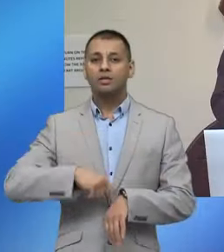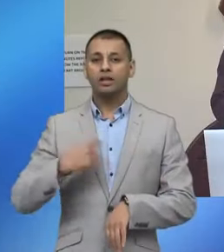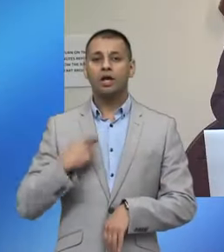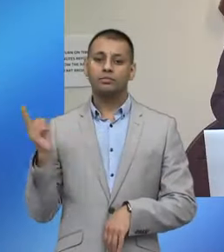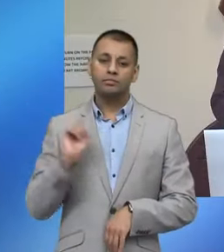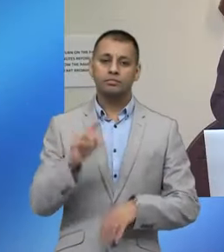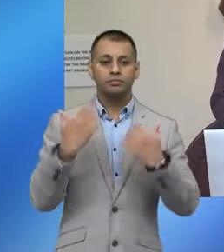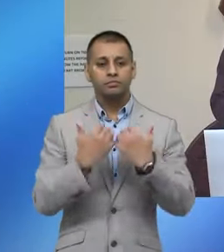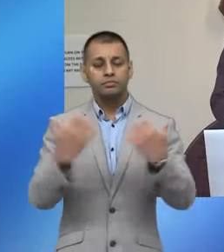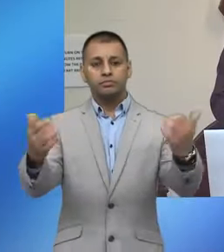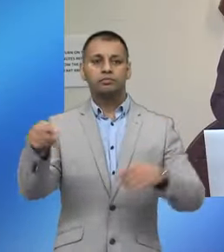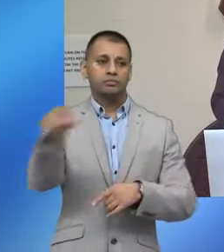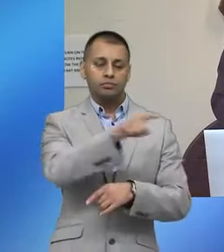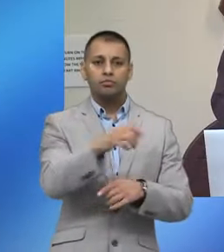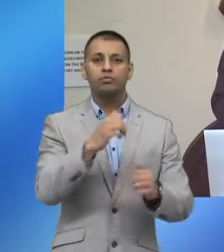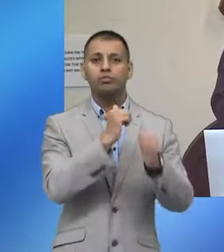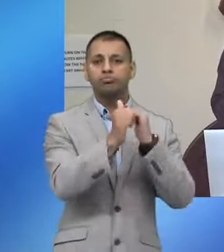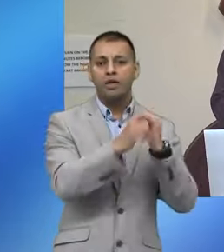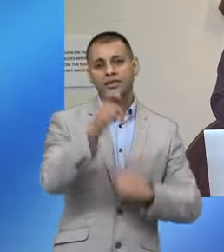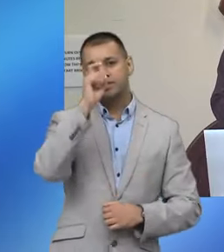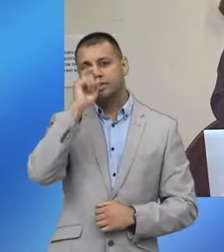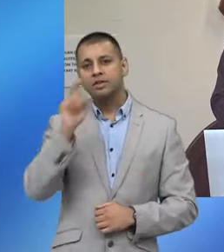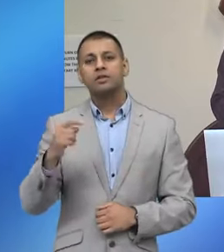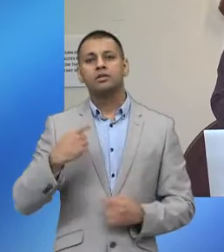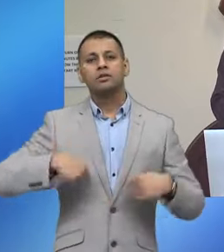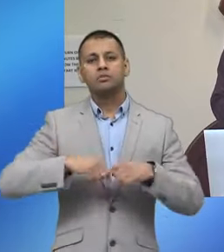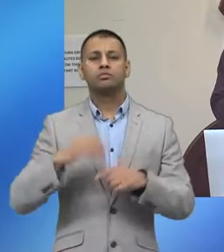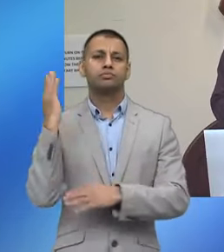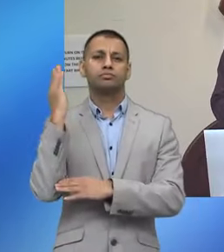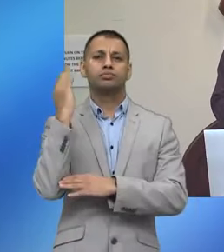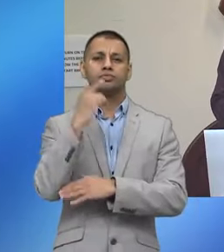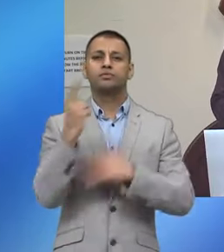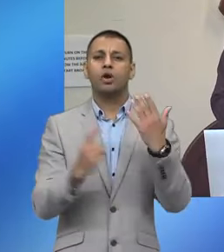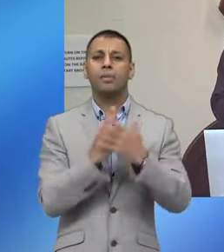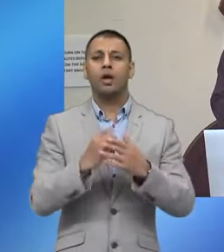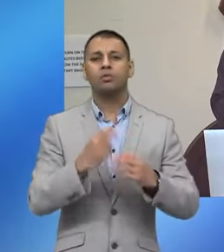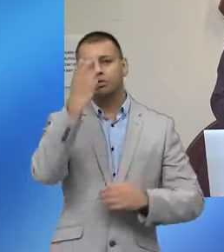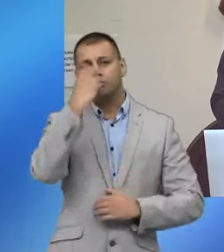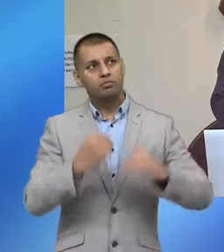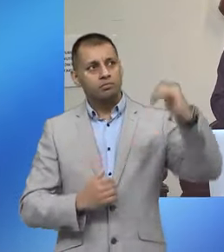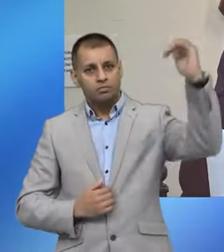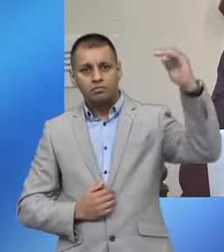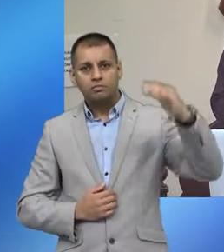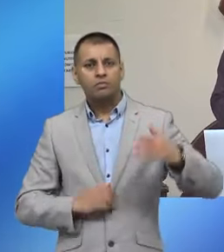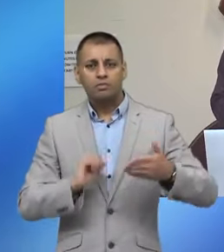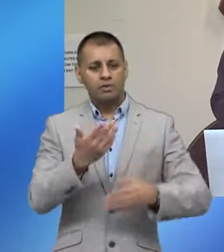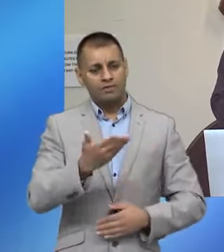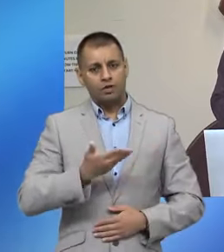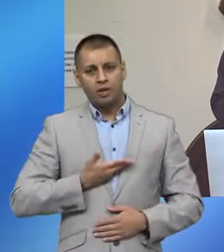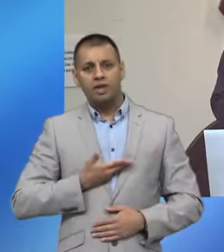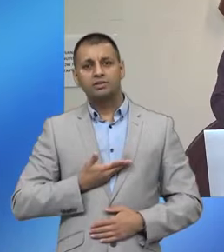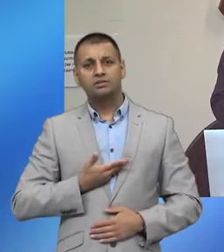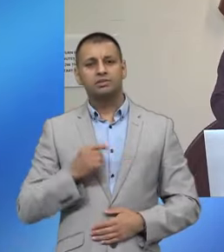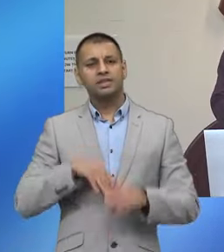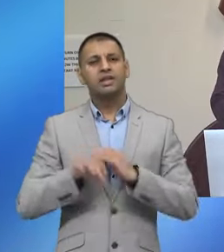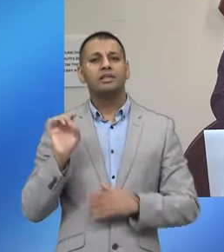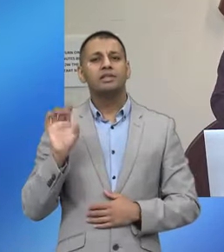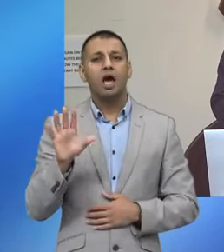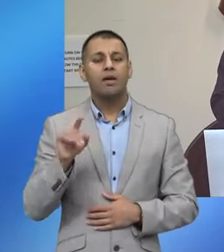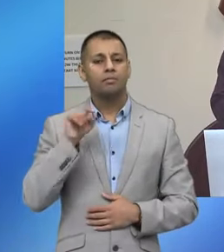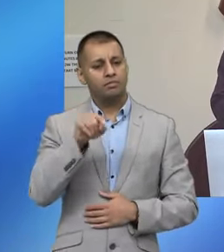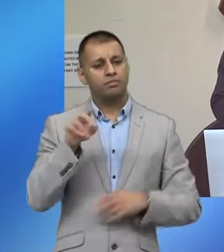before you brothers and you sisters, we spoke about the rights that the elders have upon us in the deen of